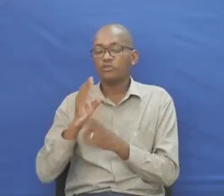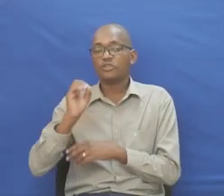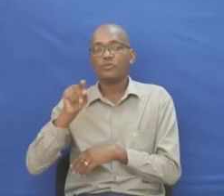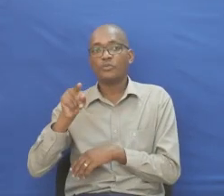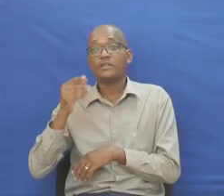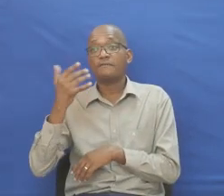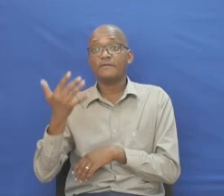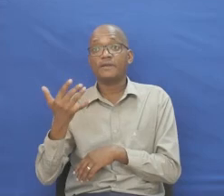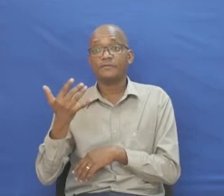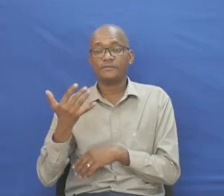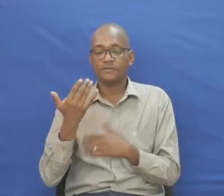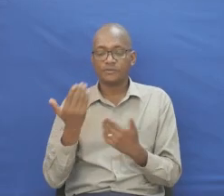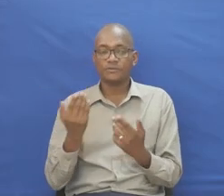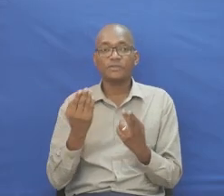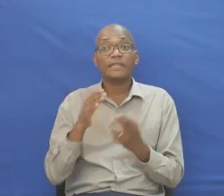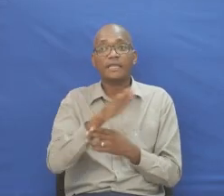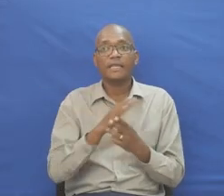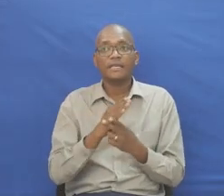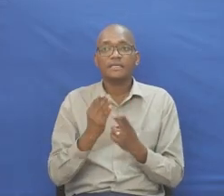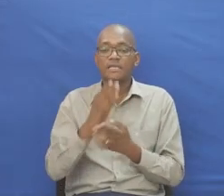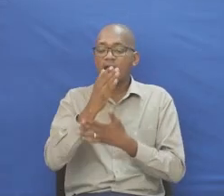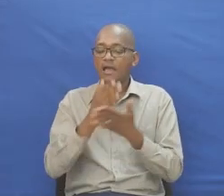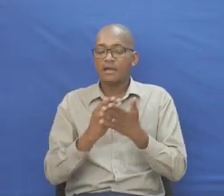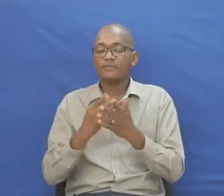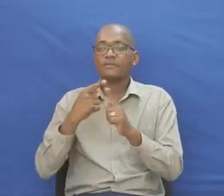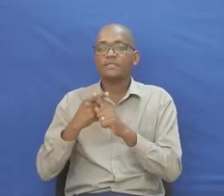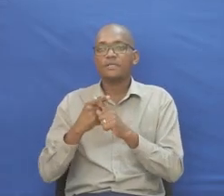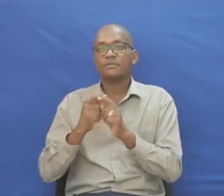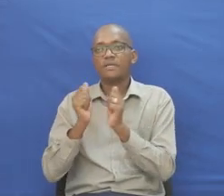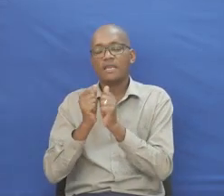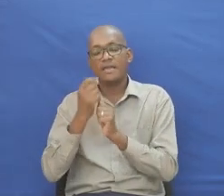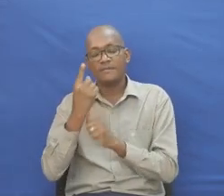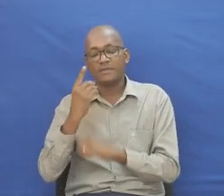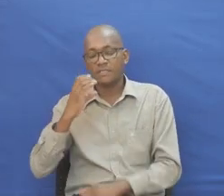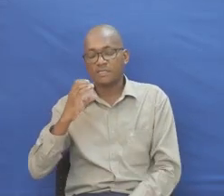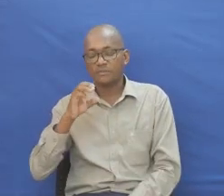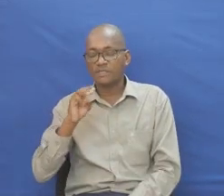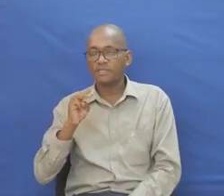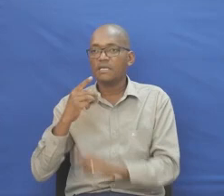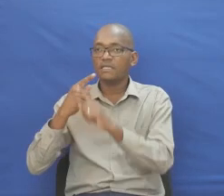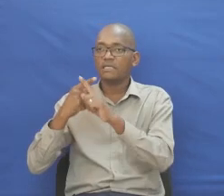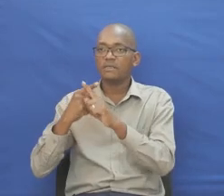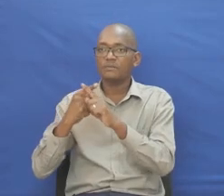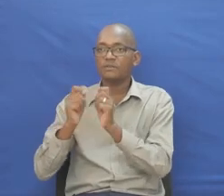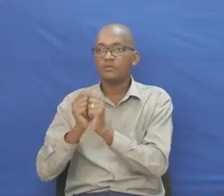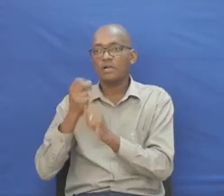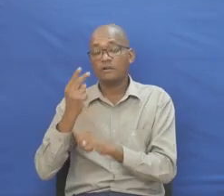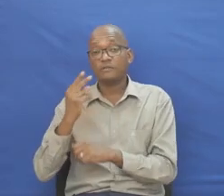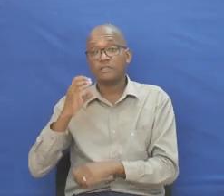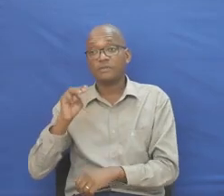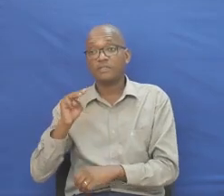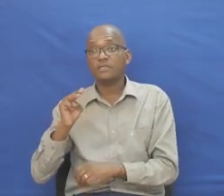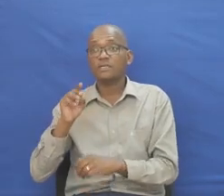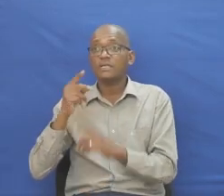0.5. What will be our area then? Our area will be equals to a half times 11 centimeter times 12 centimeter